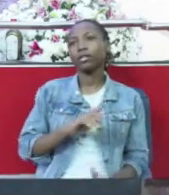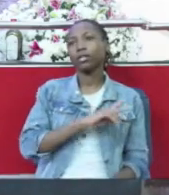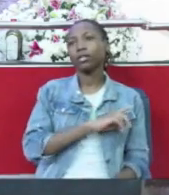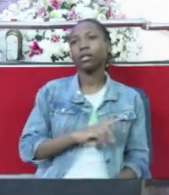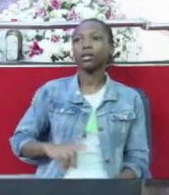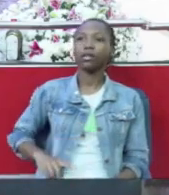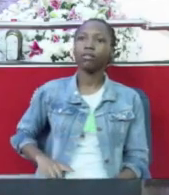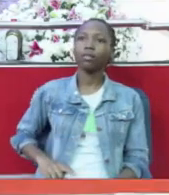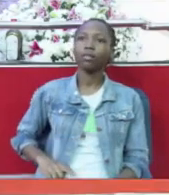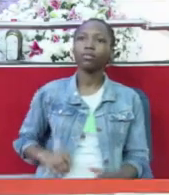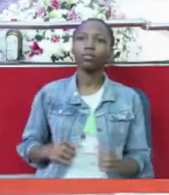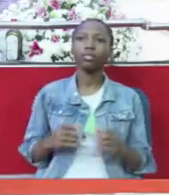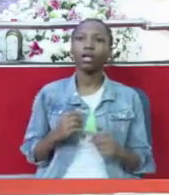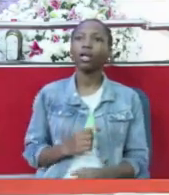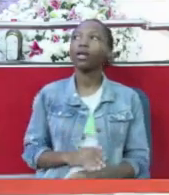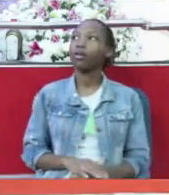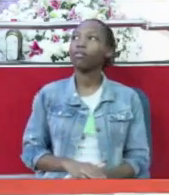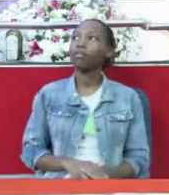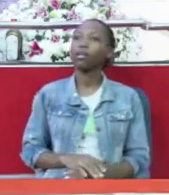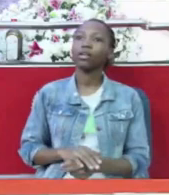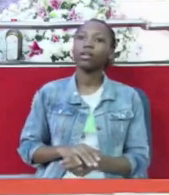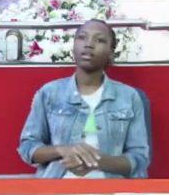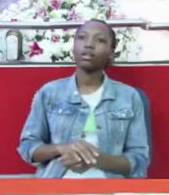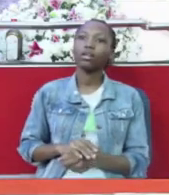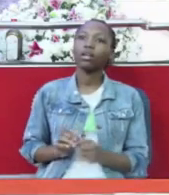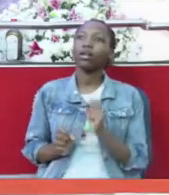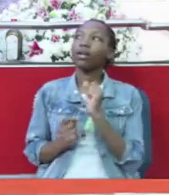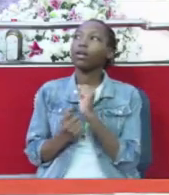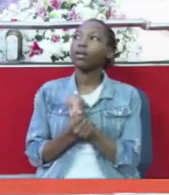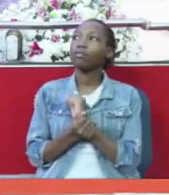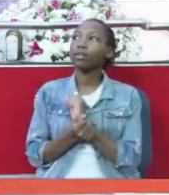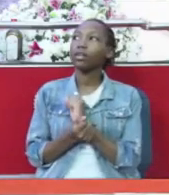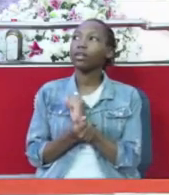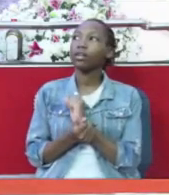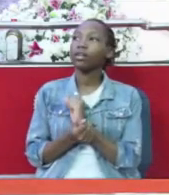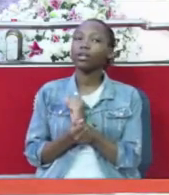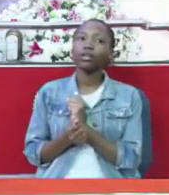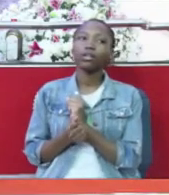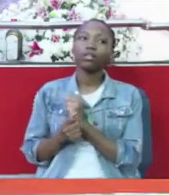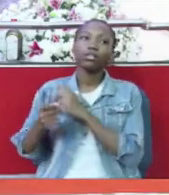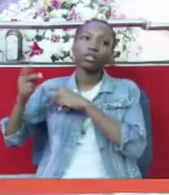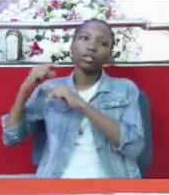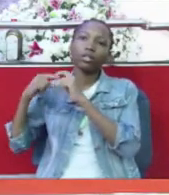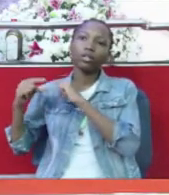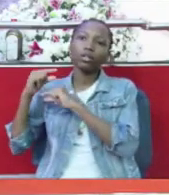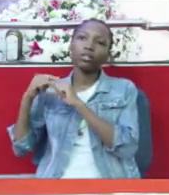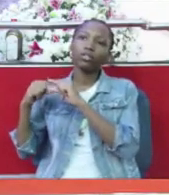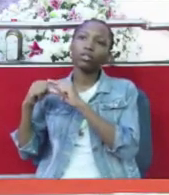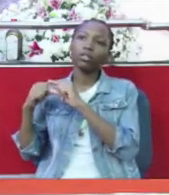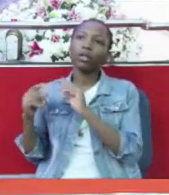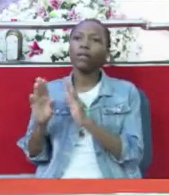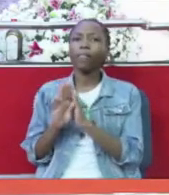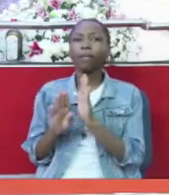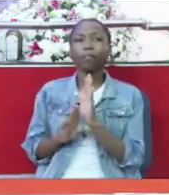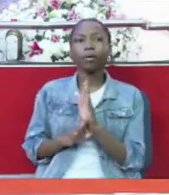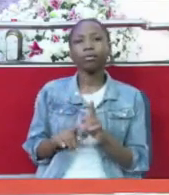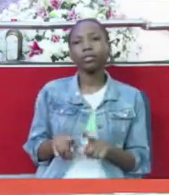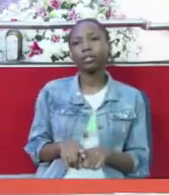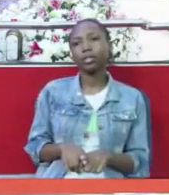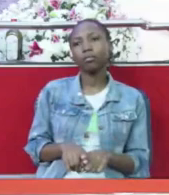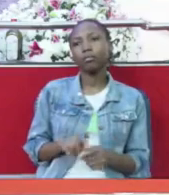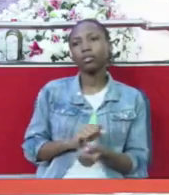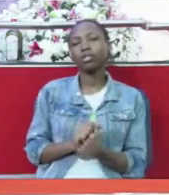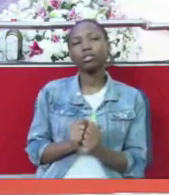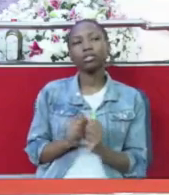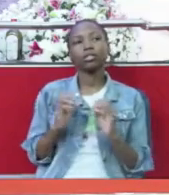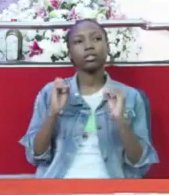own giants and the Lord does not change. The word of God does not change. But my goodness me. Do